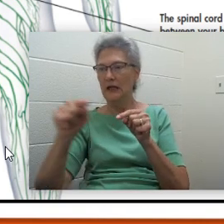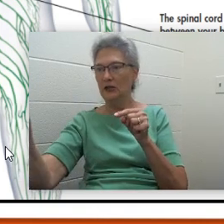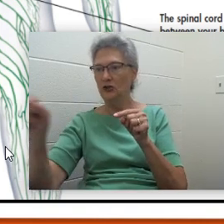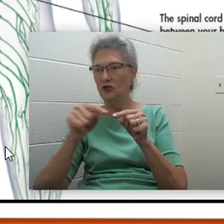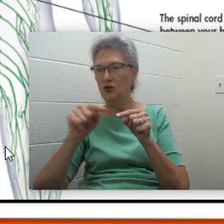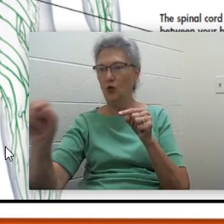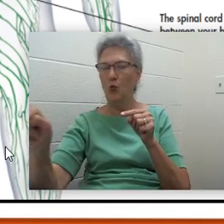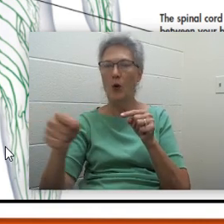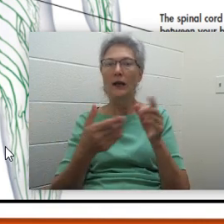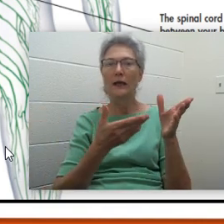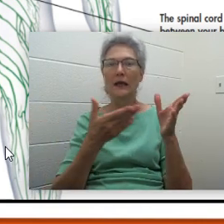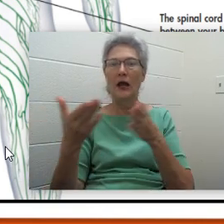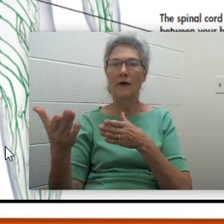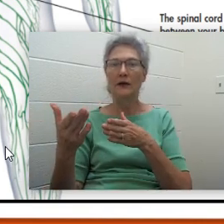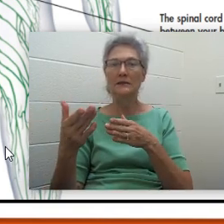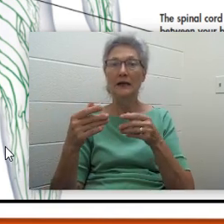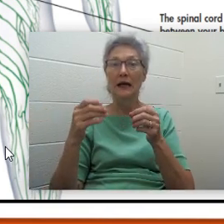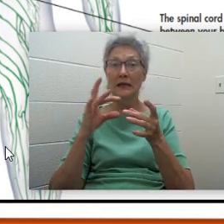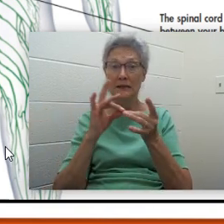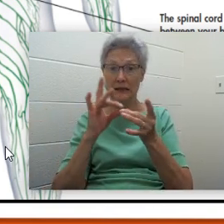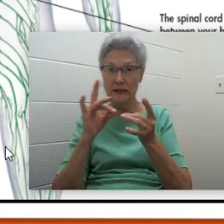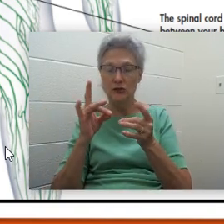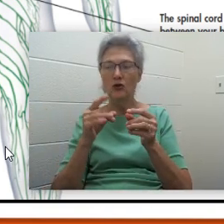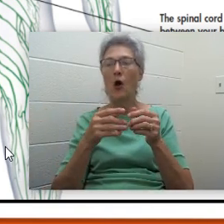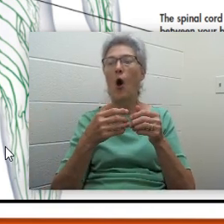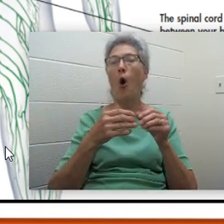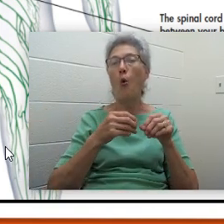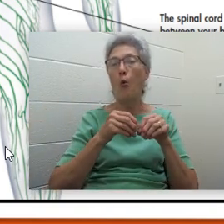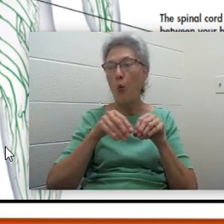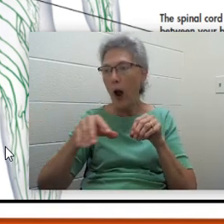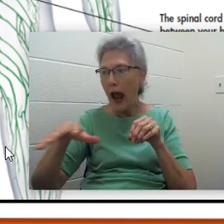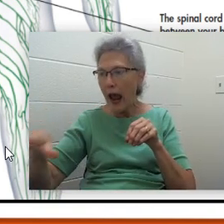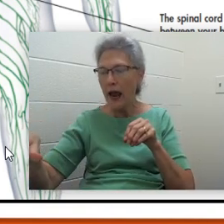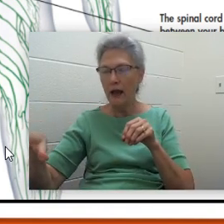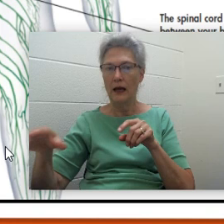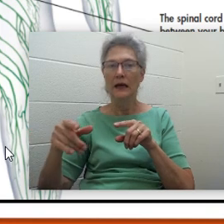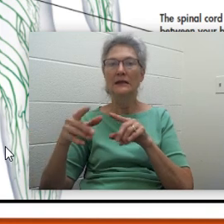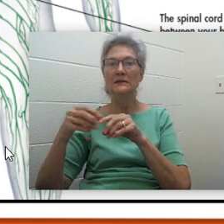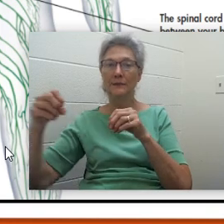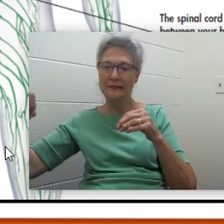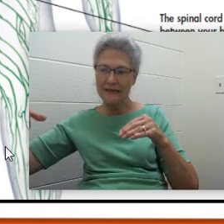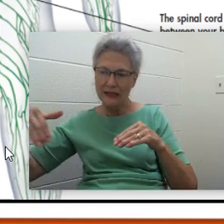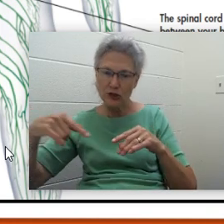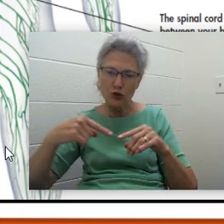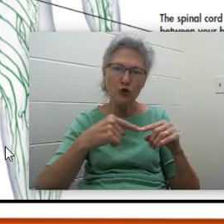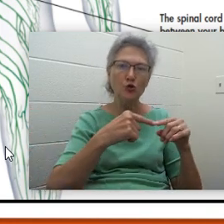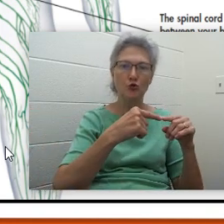carries nerve signals away from the cell body. The other type sends them toward it.